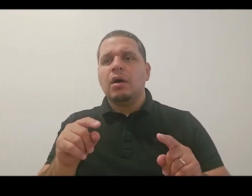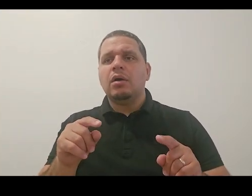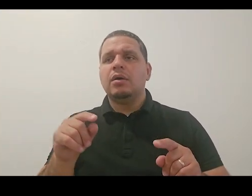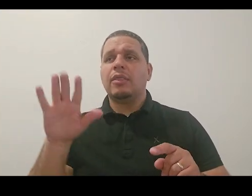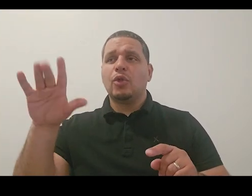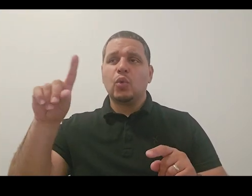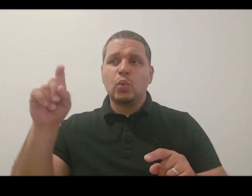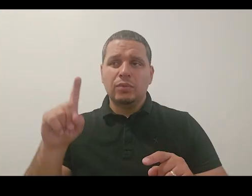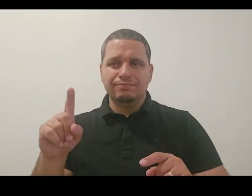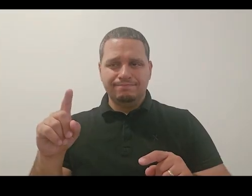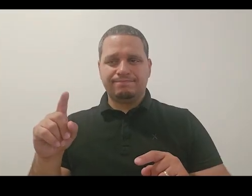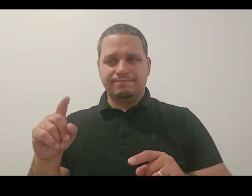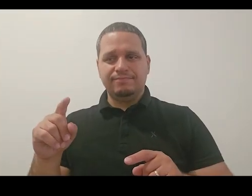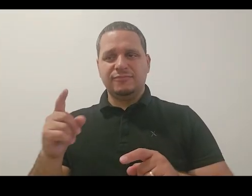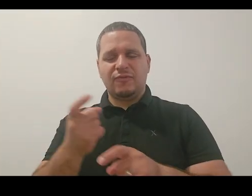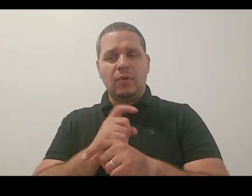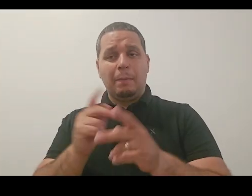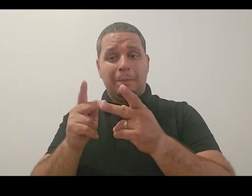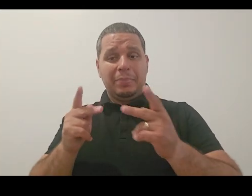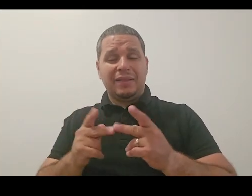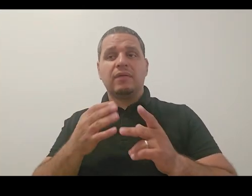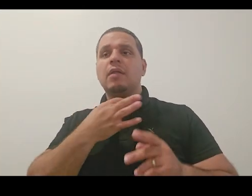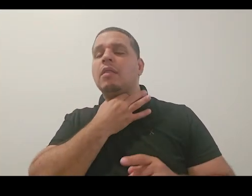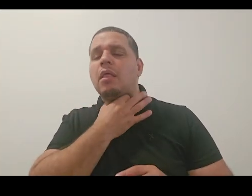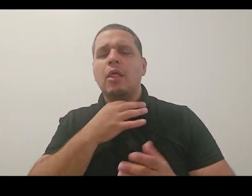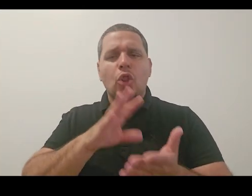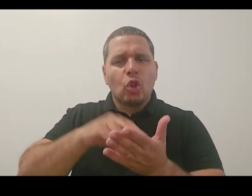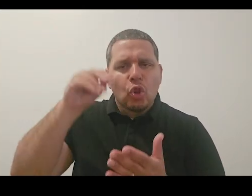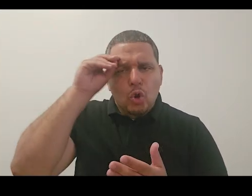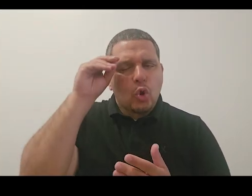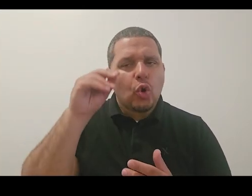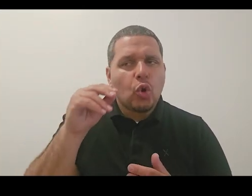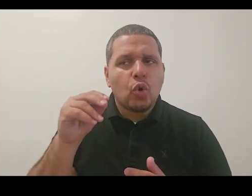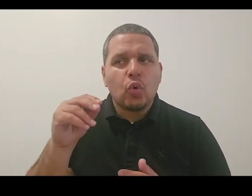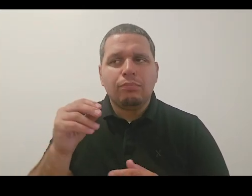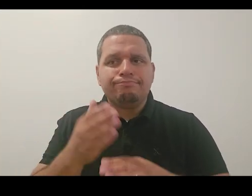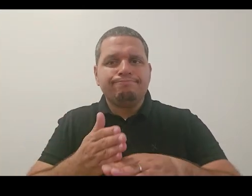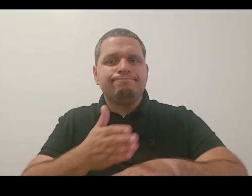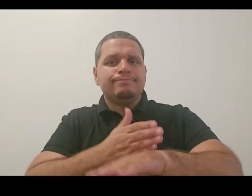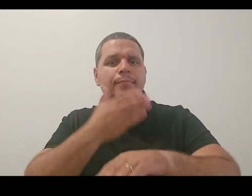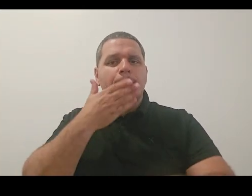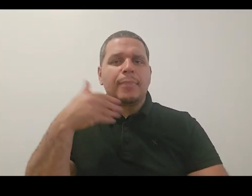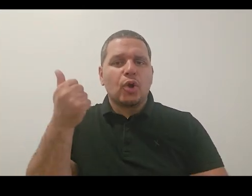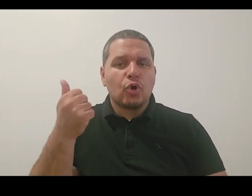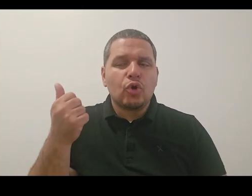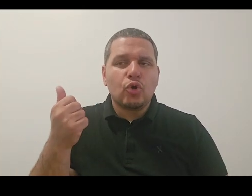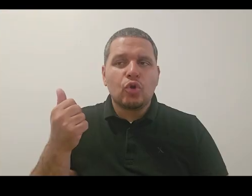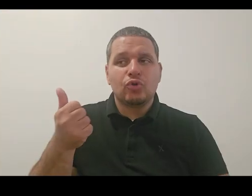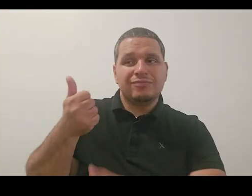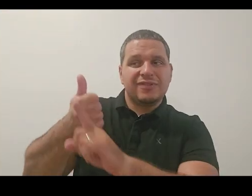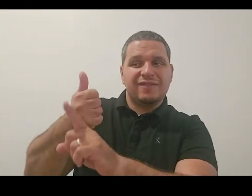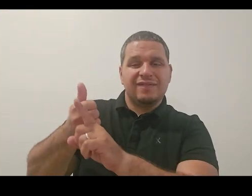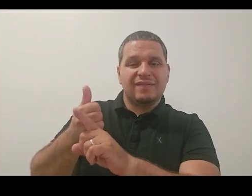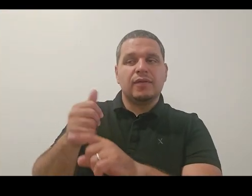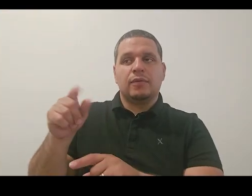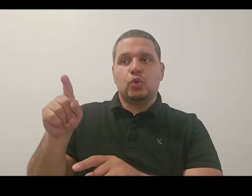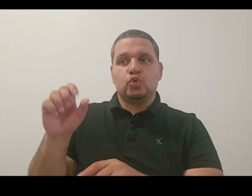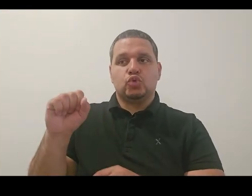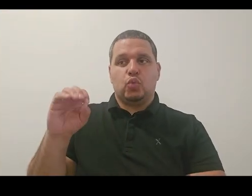But if their questions come from a place of curiosity, of learning, of